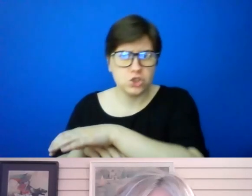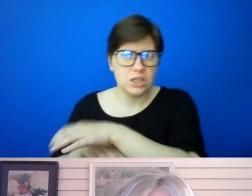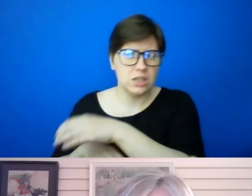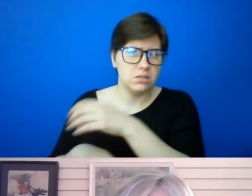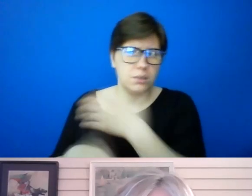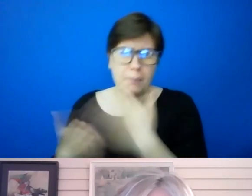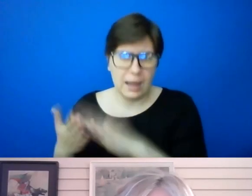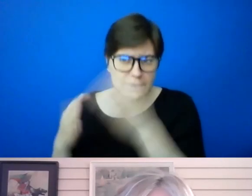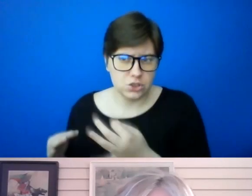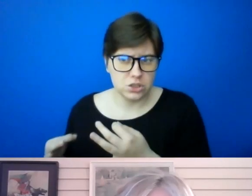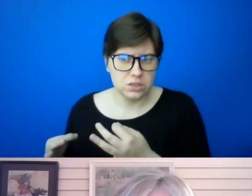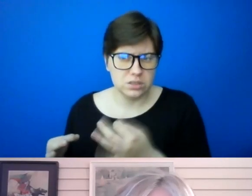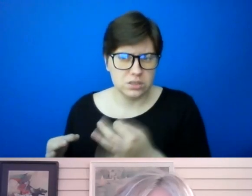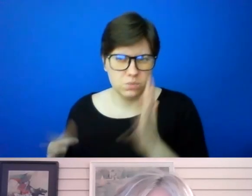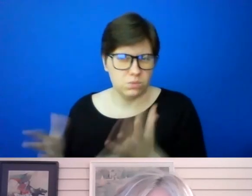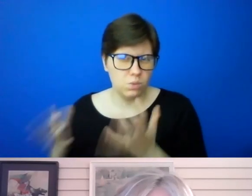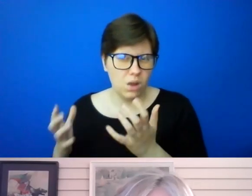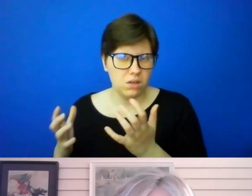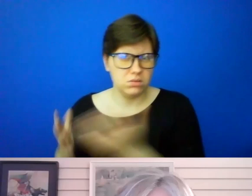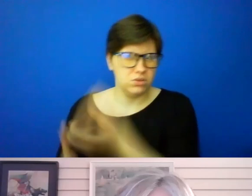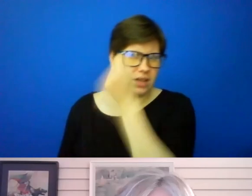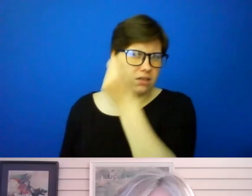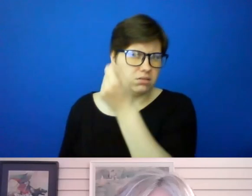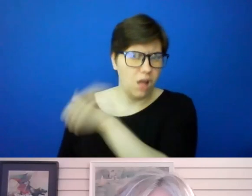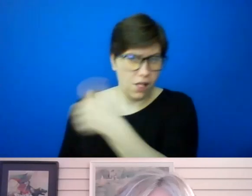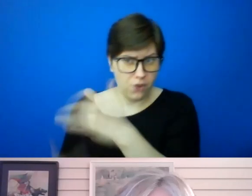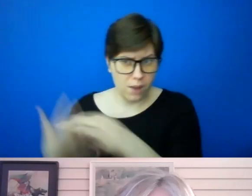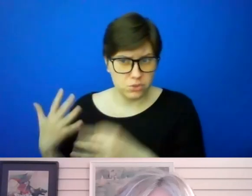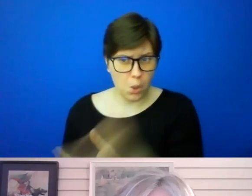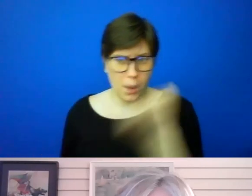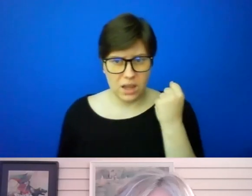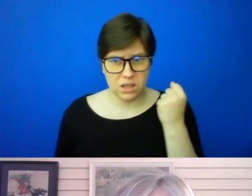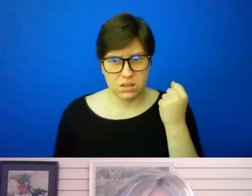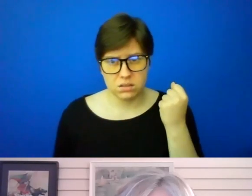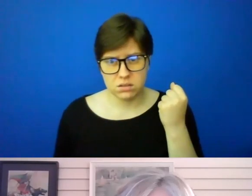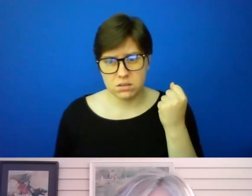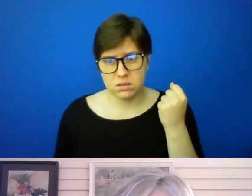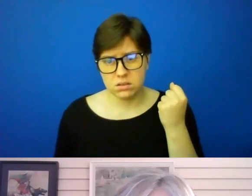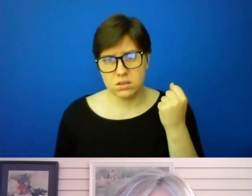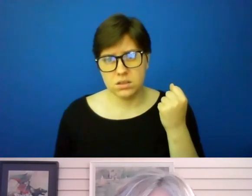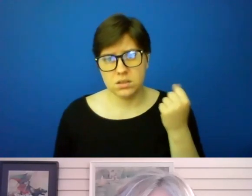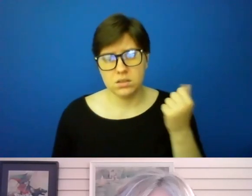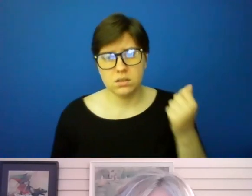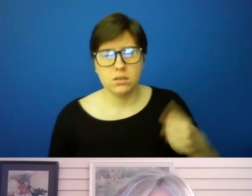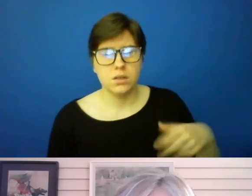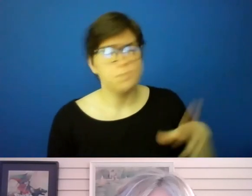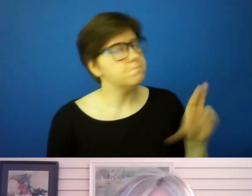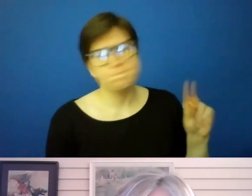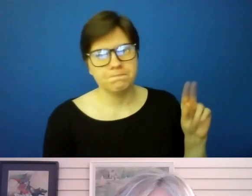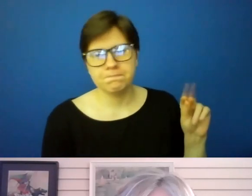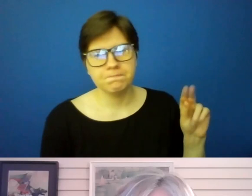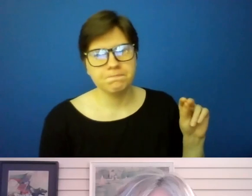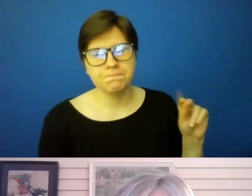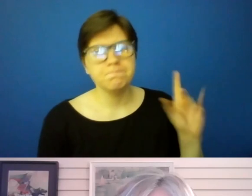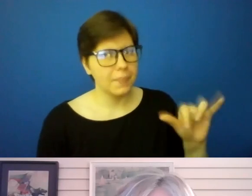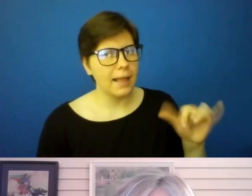bad decisions, that you would also want to take VSED away from them as an option. No, I wouldn't, because that's already the